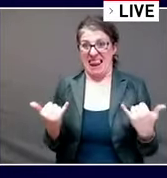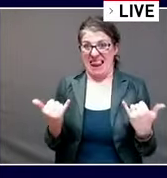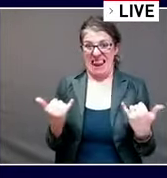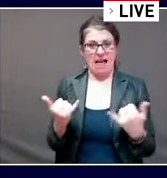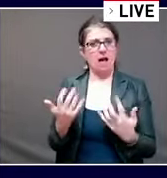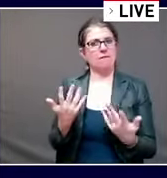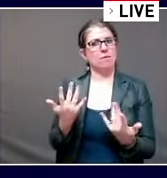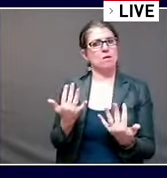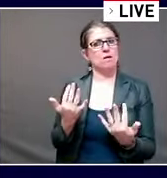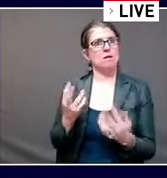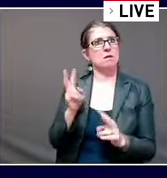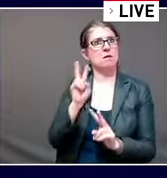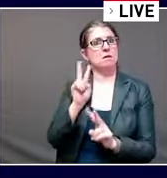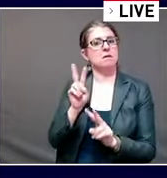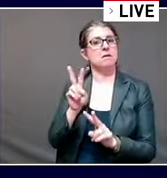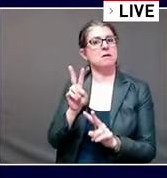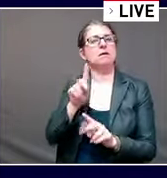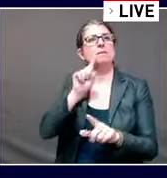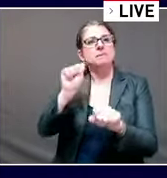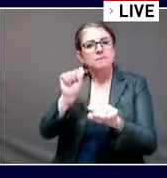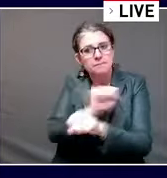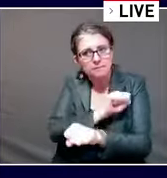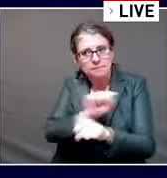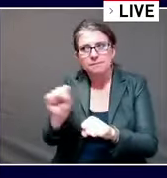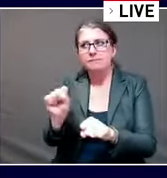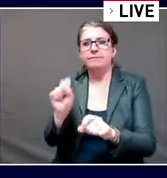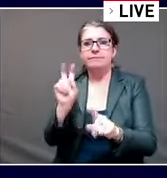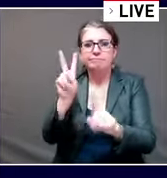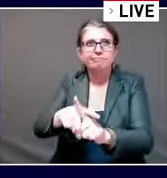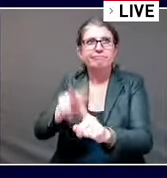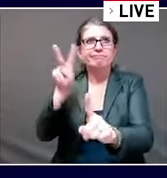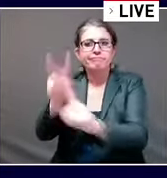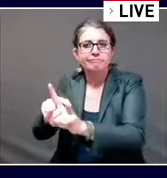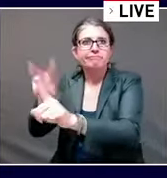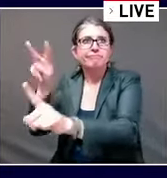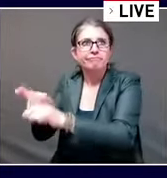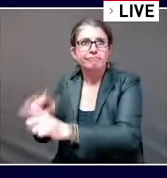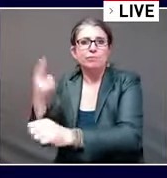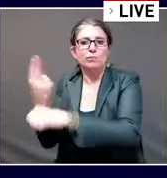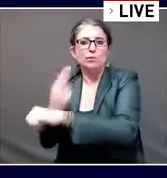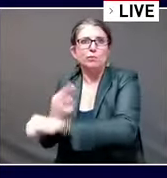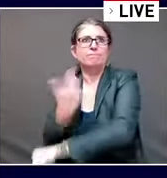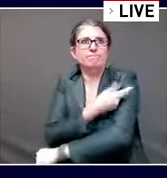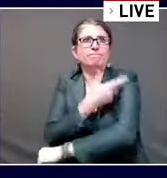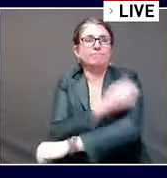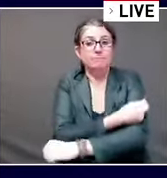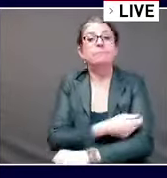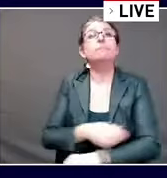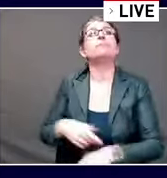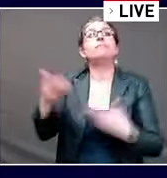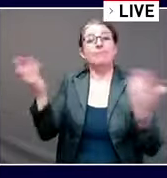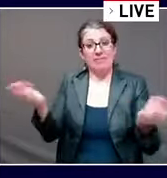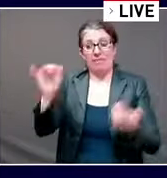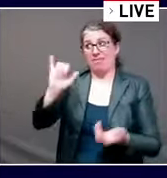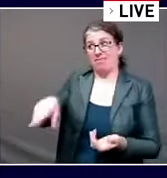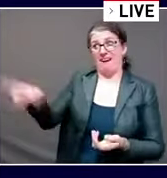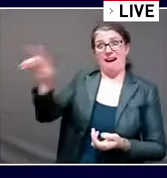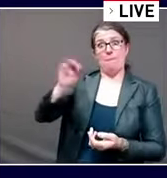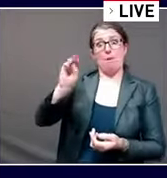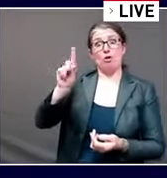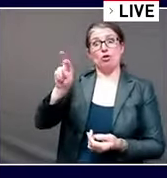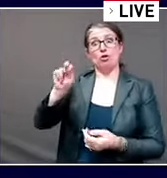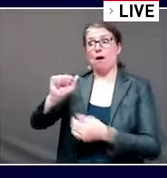press releases should not be what drives scientific and public health policy making. We should be waiting for the full data. Those,